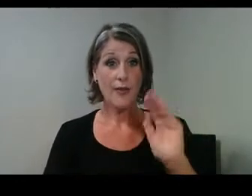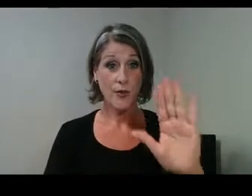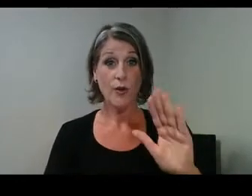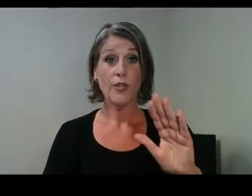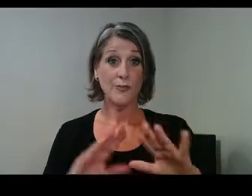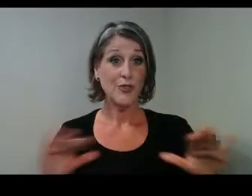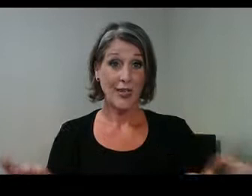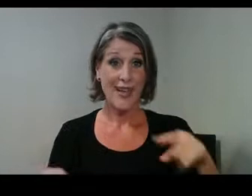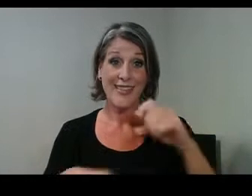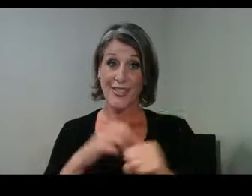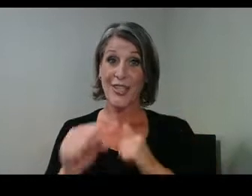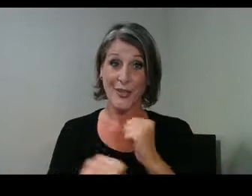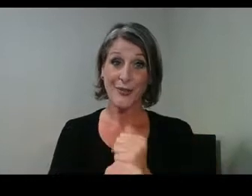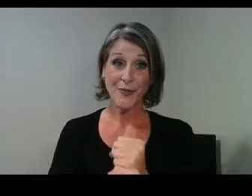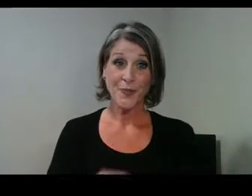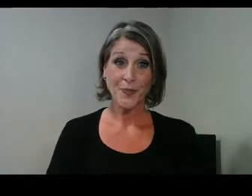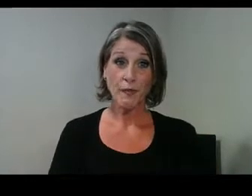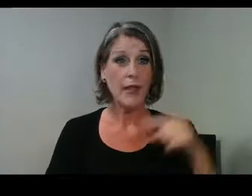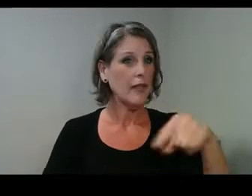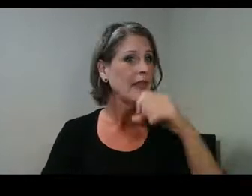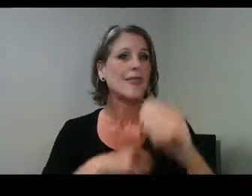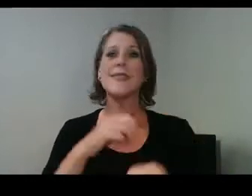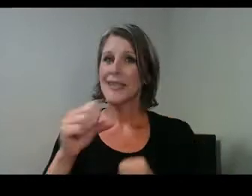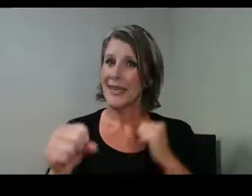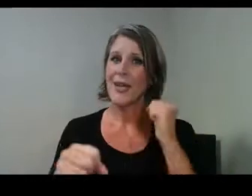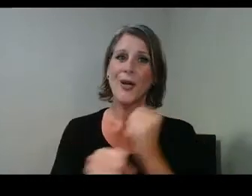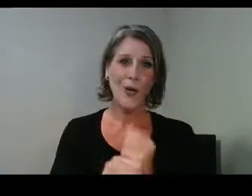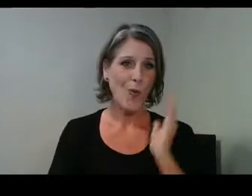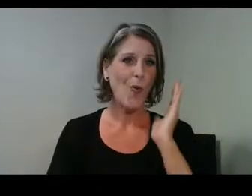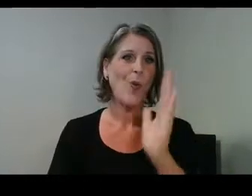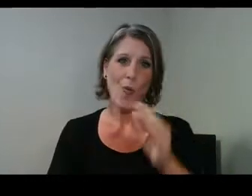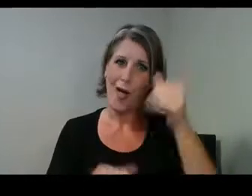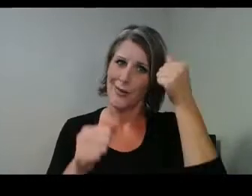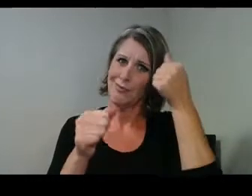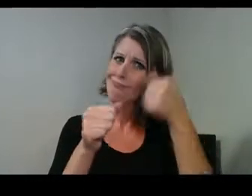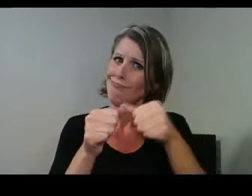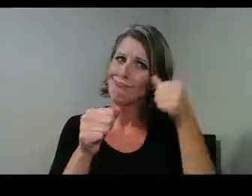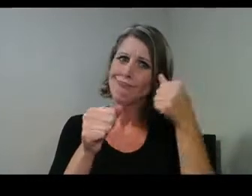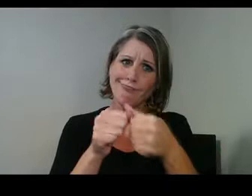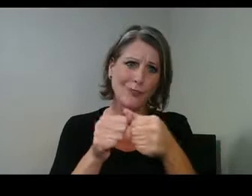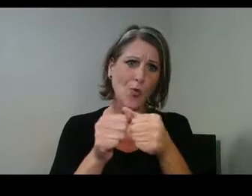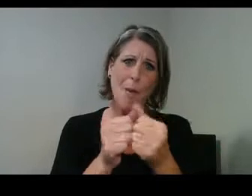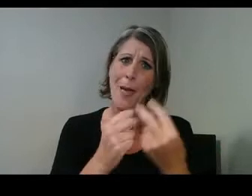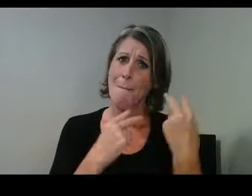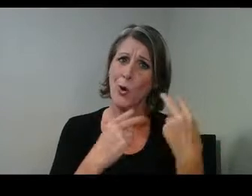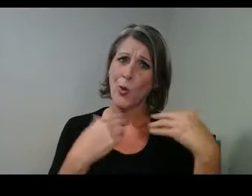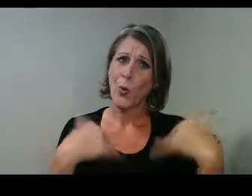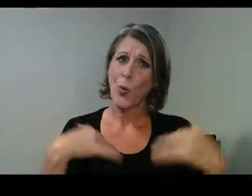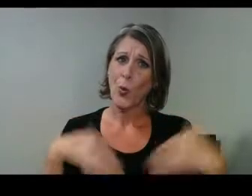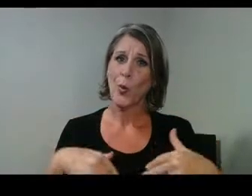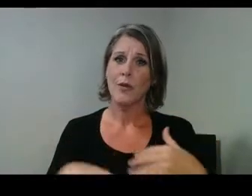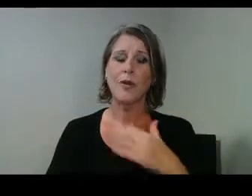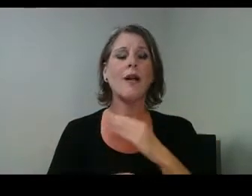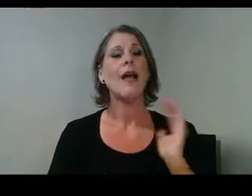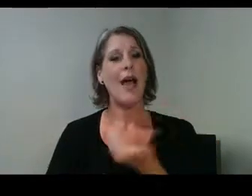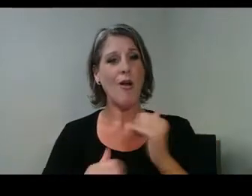This year will certainly be memorable. It has challenged us in a variety of ways, and our lives have changed, and the way that we do things